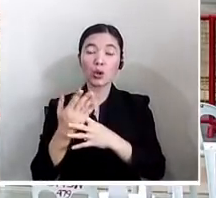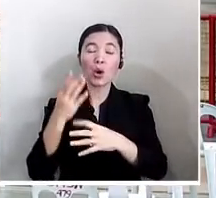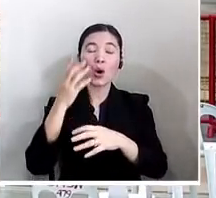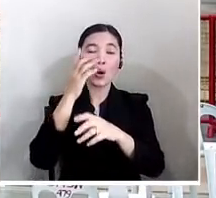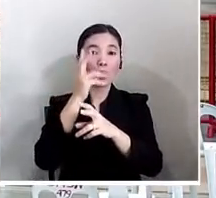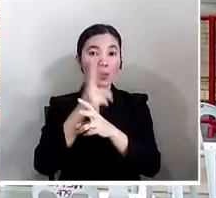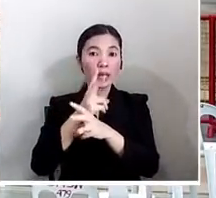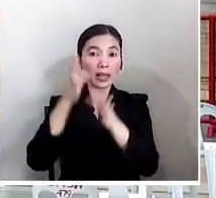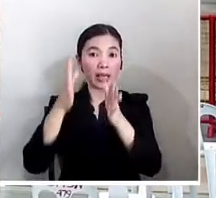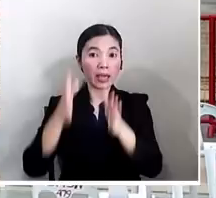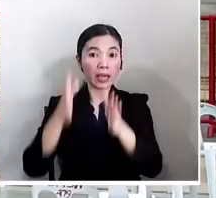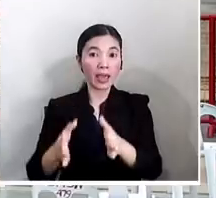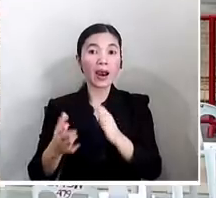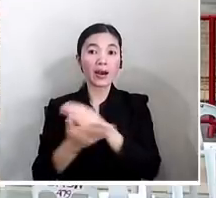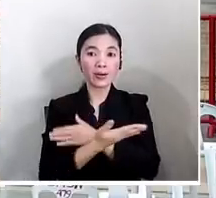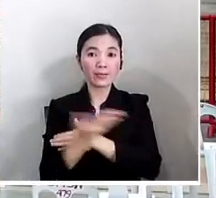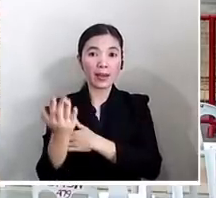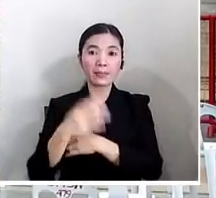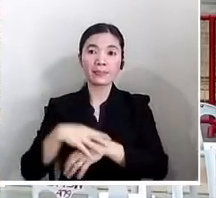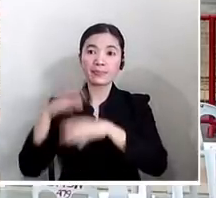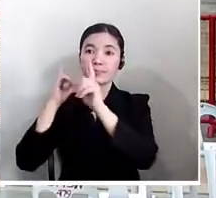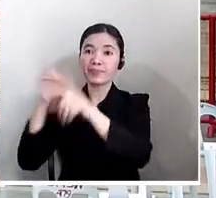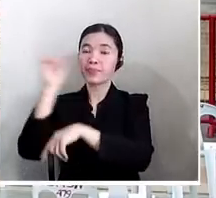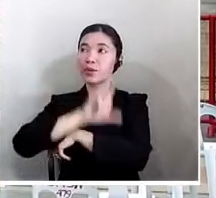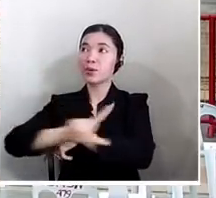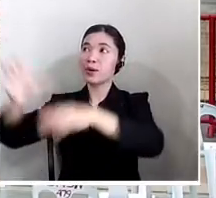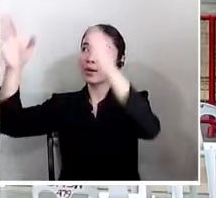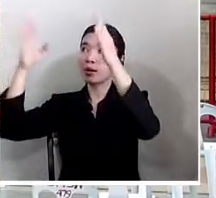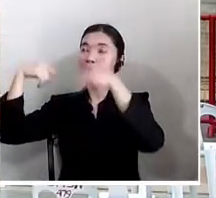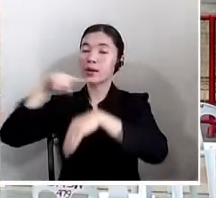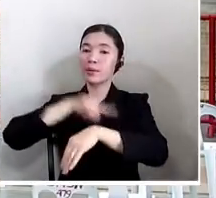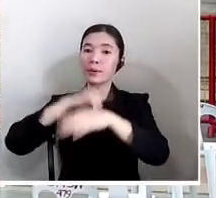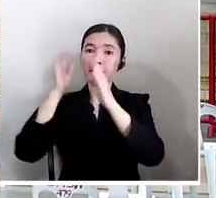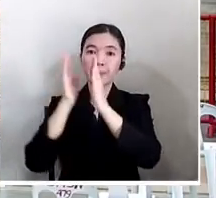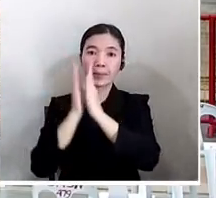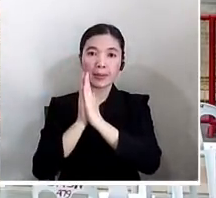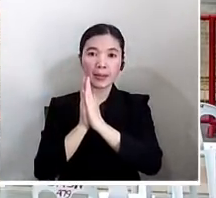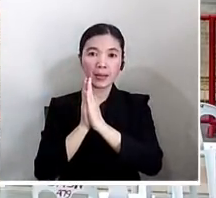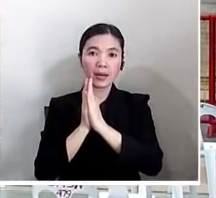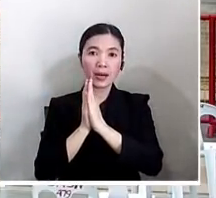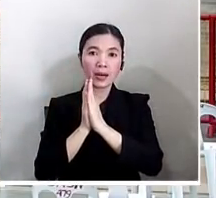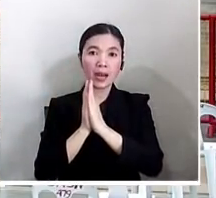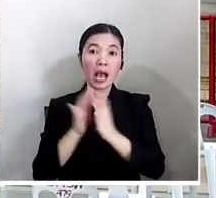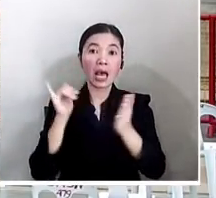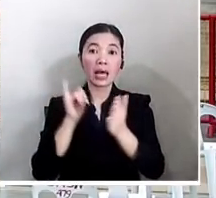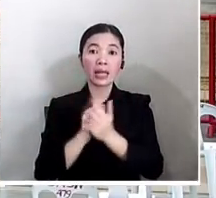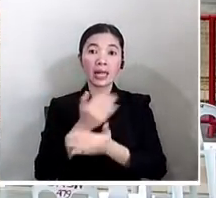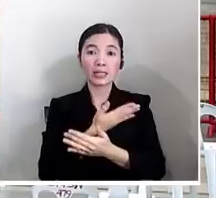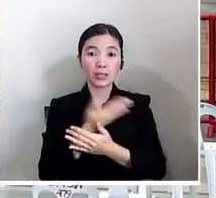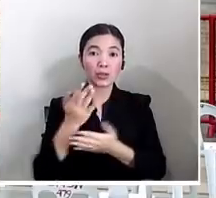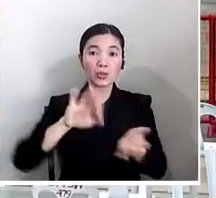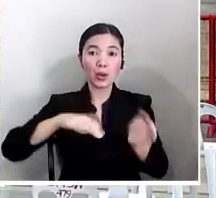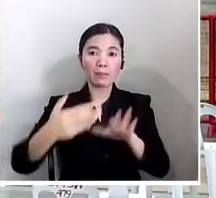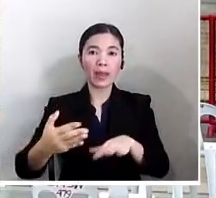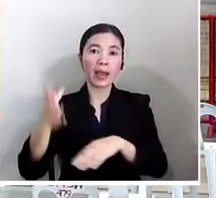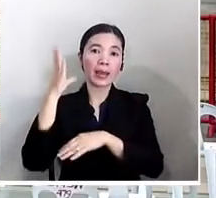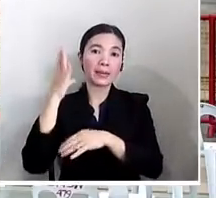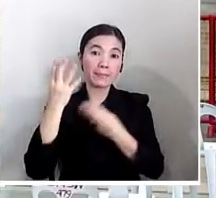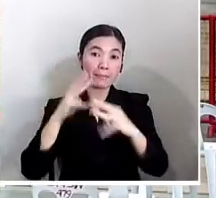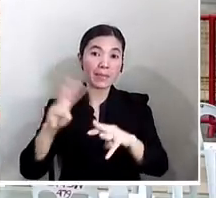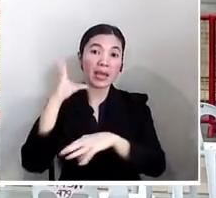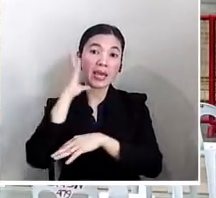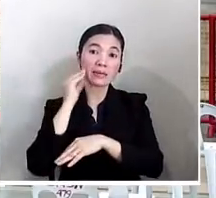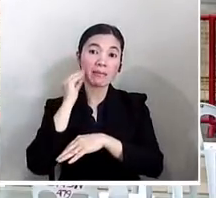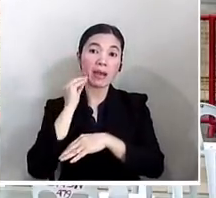pray to the Lord. Lord, hear our prayer. That those who have died may experience merciful